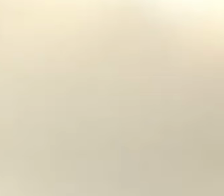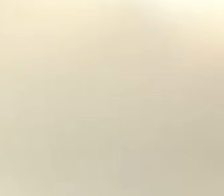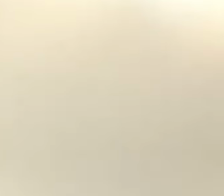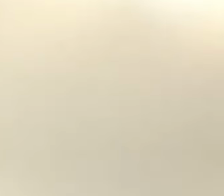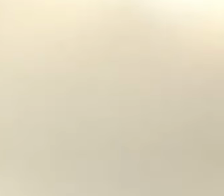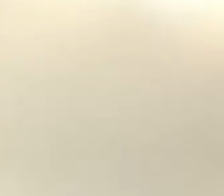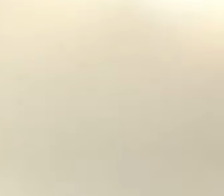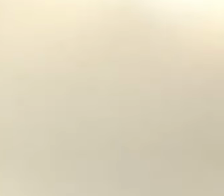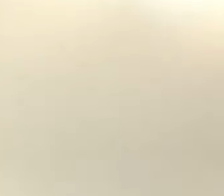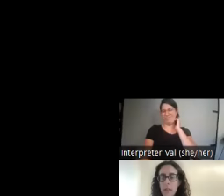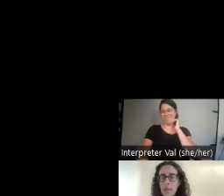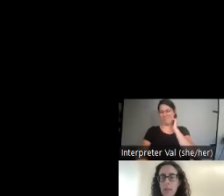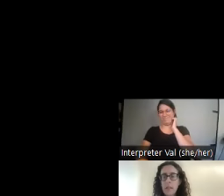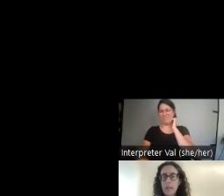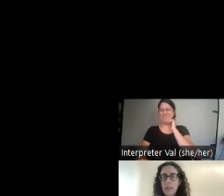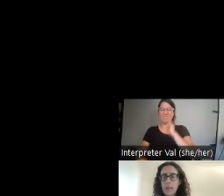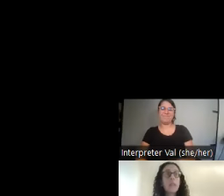Okay.